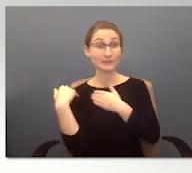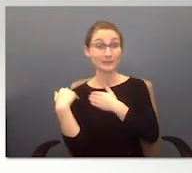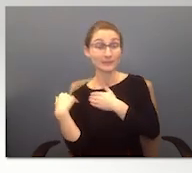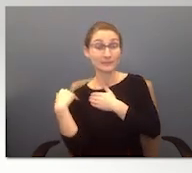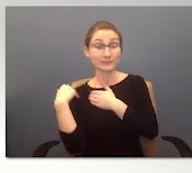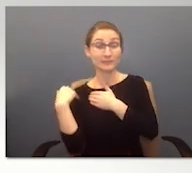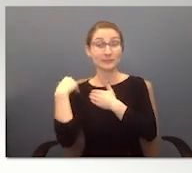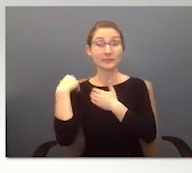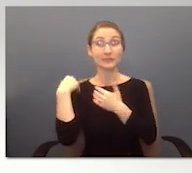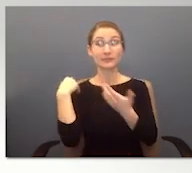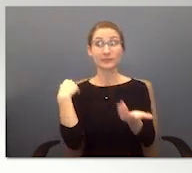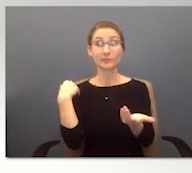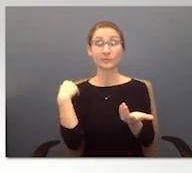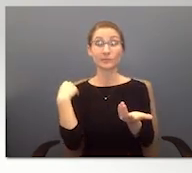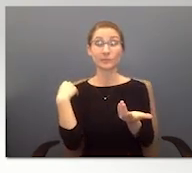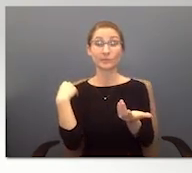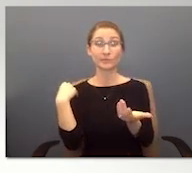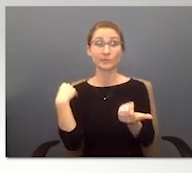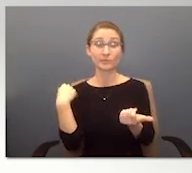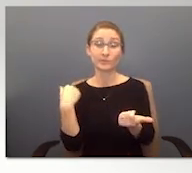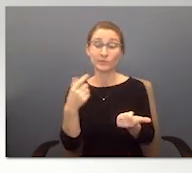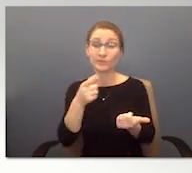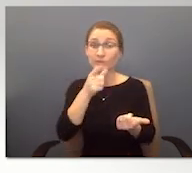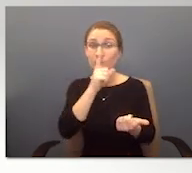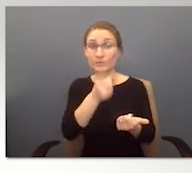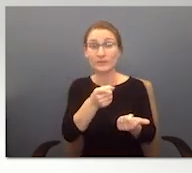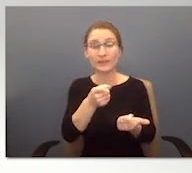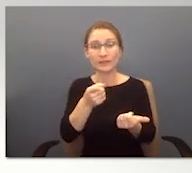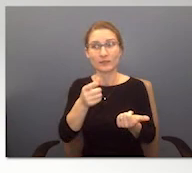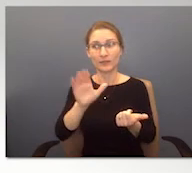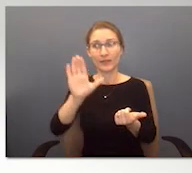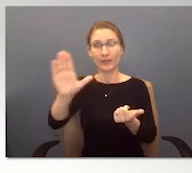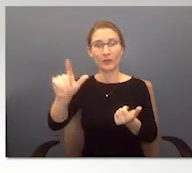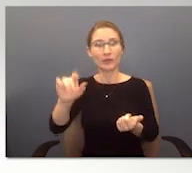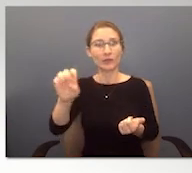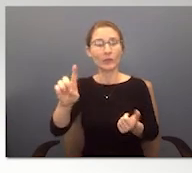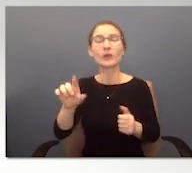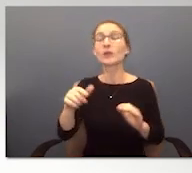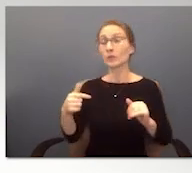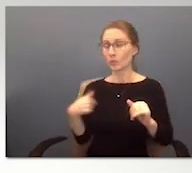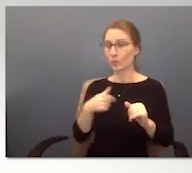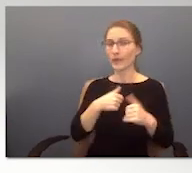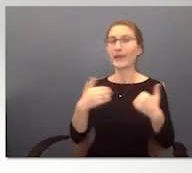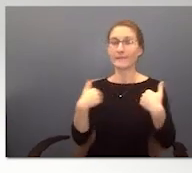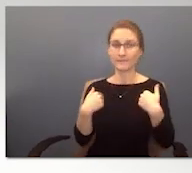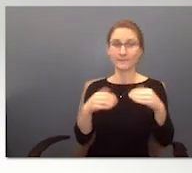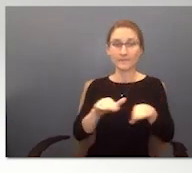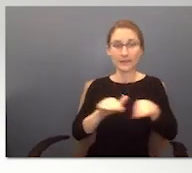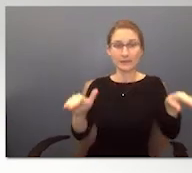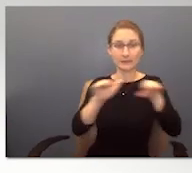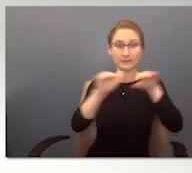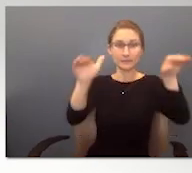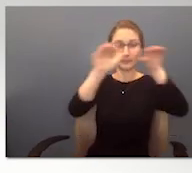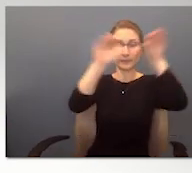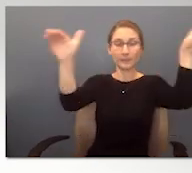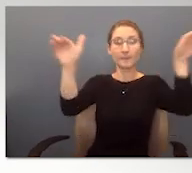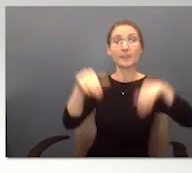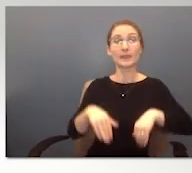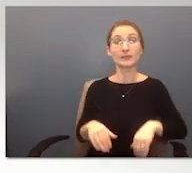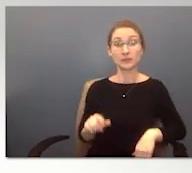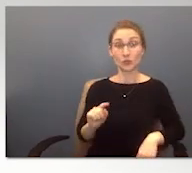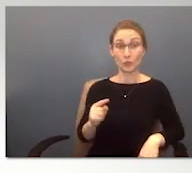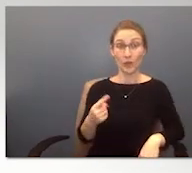these are extreme cases, then they need to have less caseload. We do have a tiered system, and it goes from tier 1, which is 1